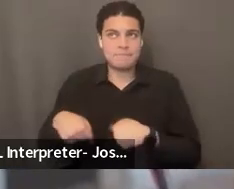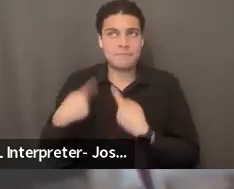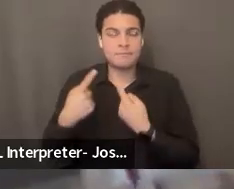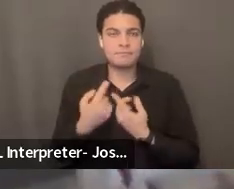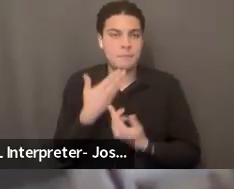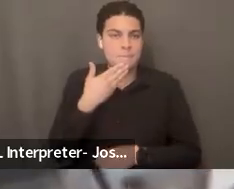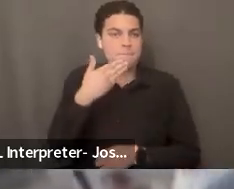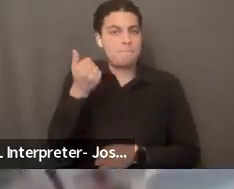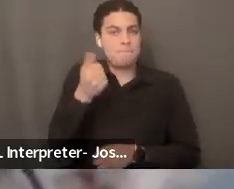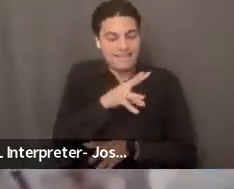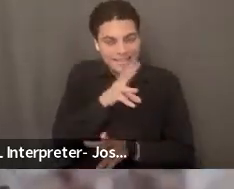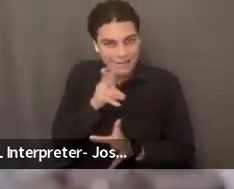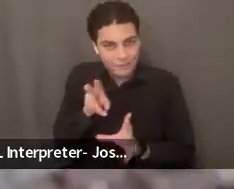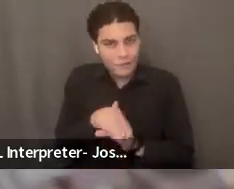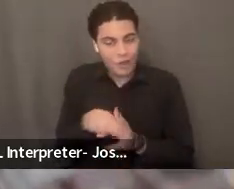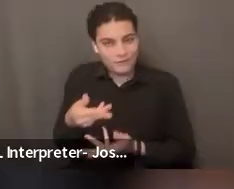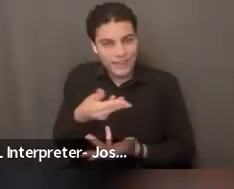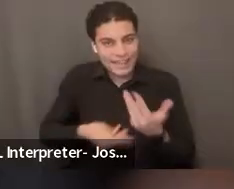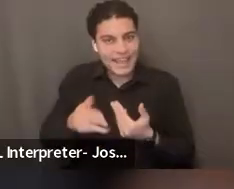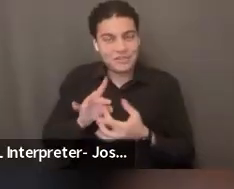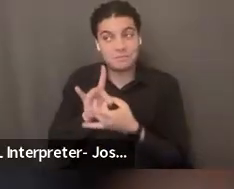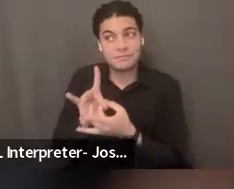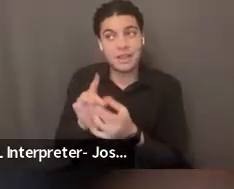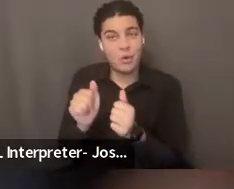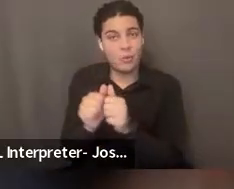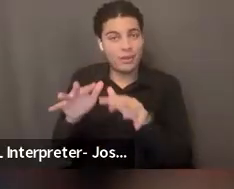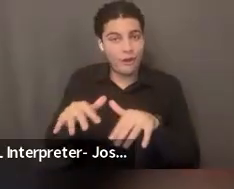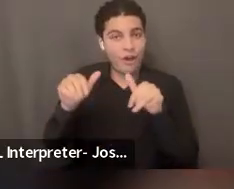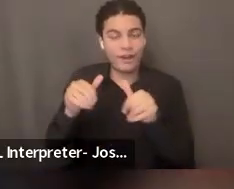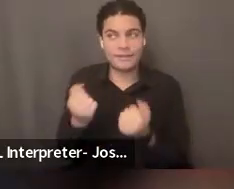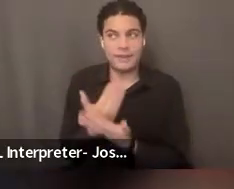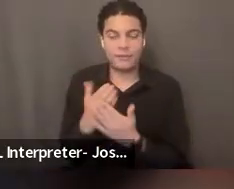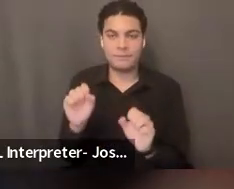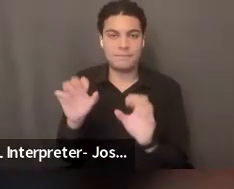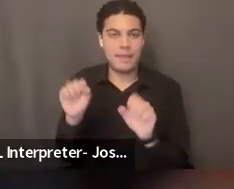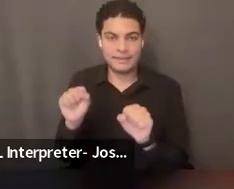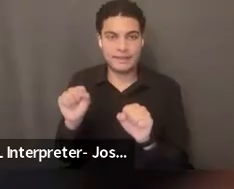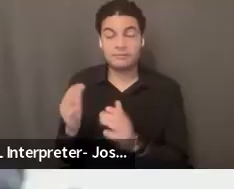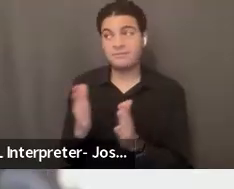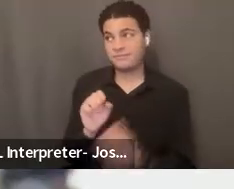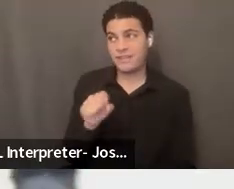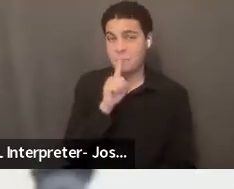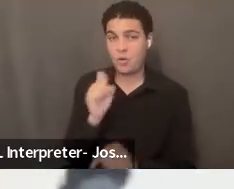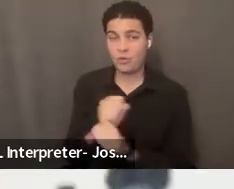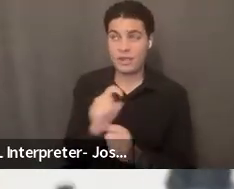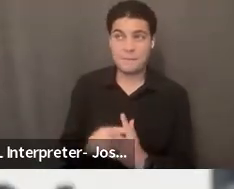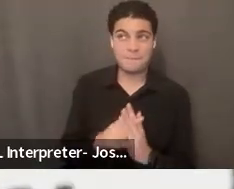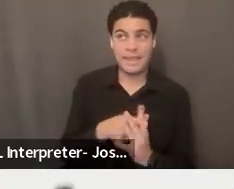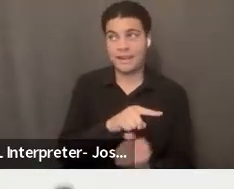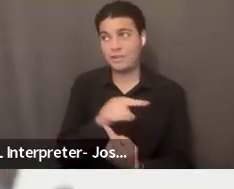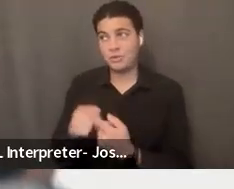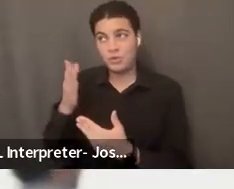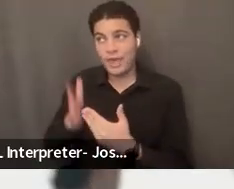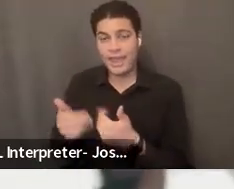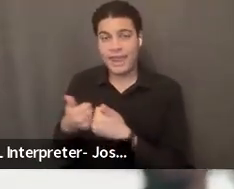right with the crowd, to know what's going on and everything. This was amazing from beginning to end. I would do this again with no